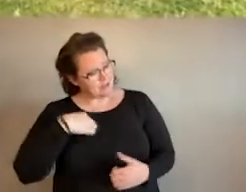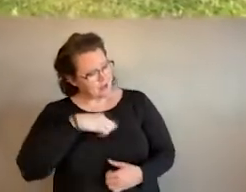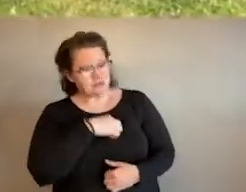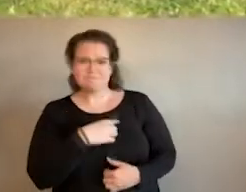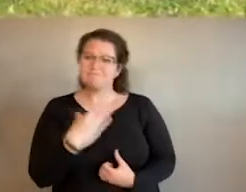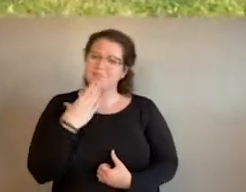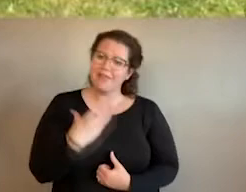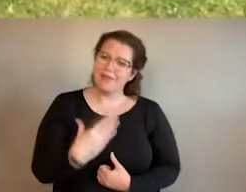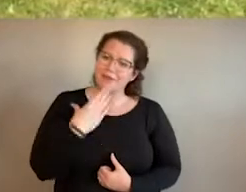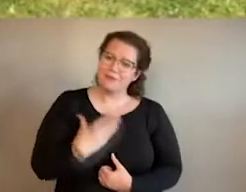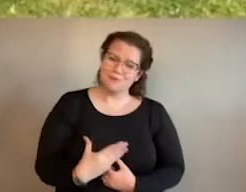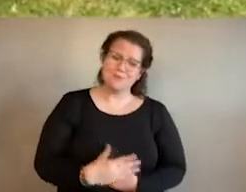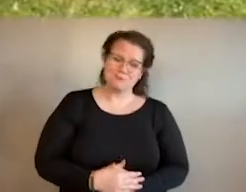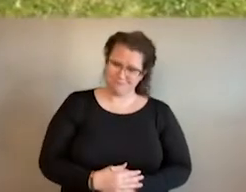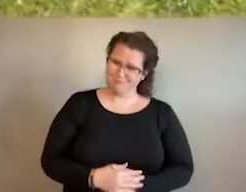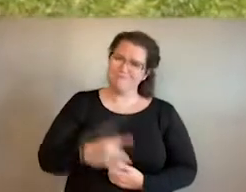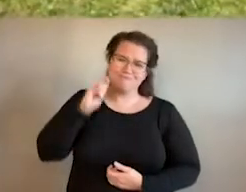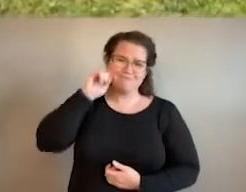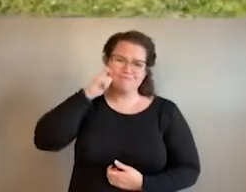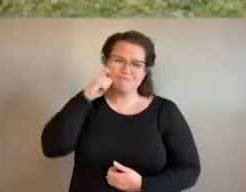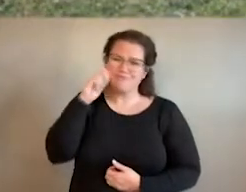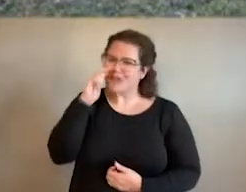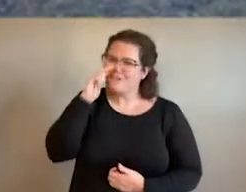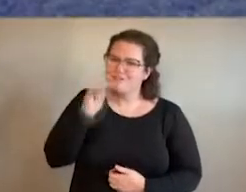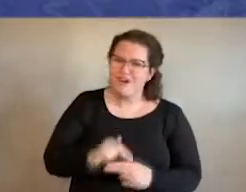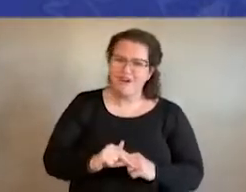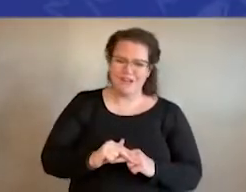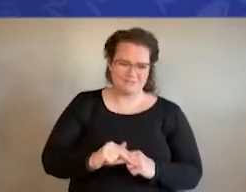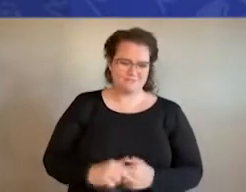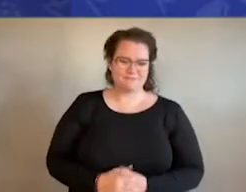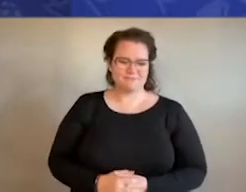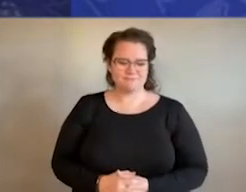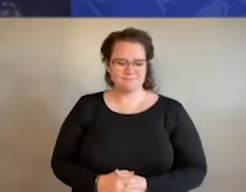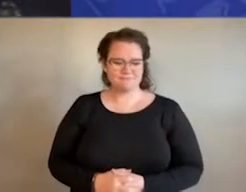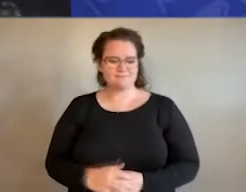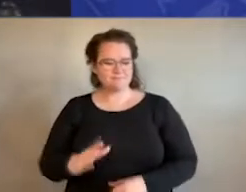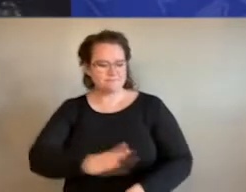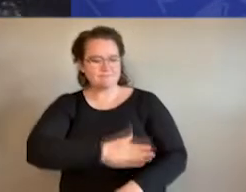you. They are. They're so much fun.